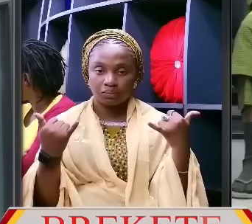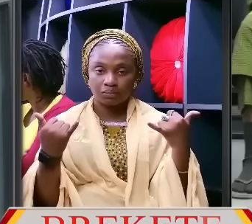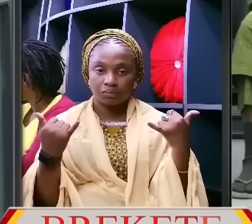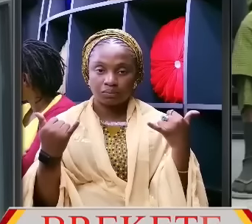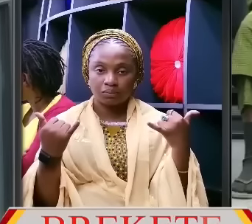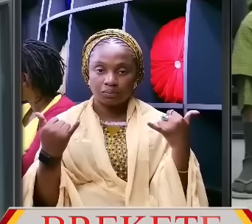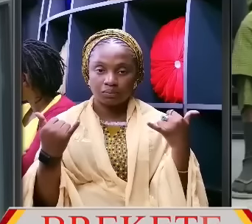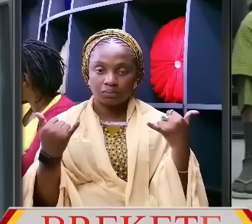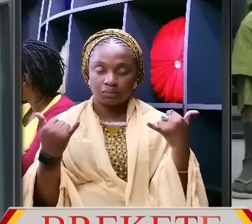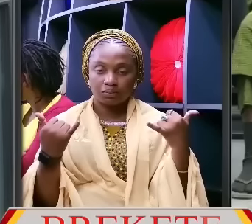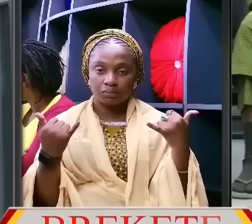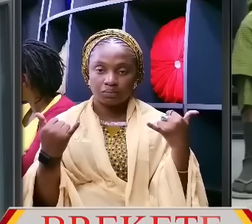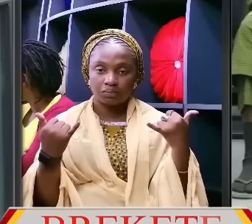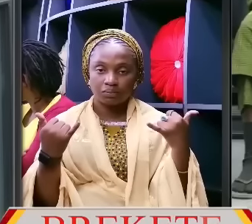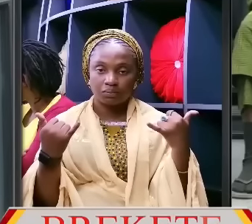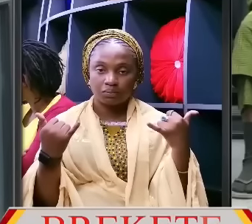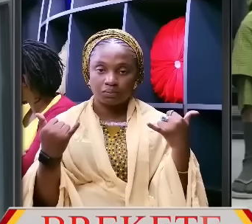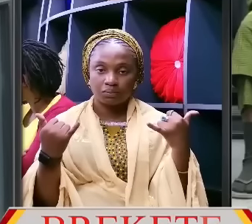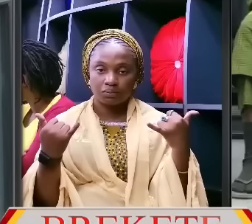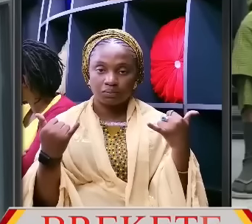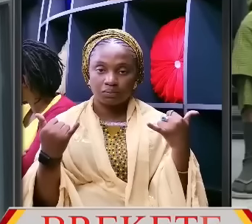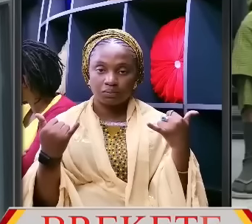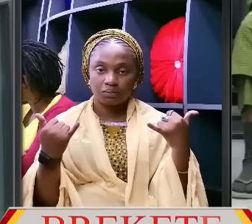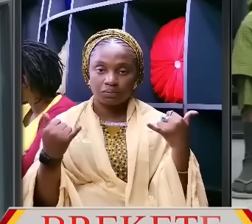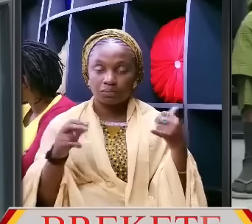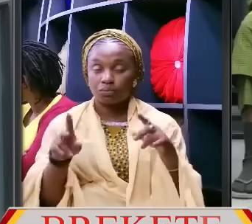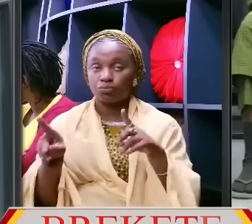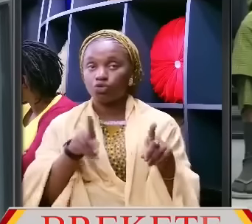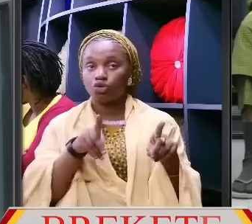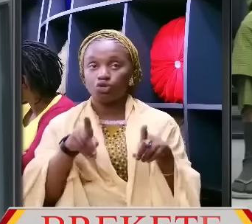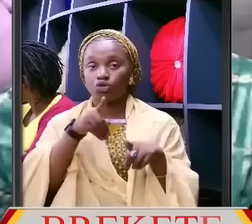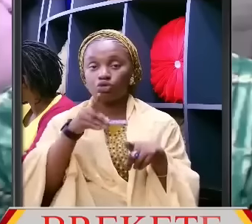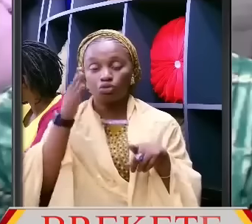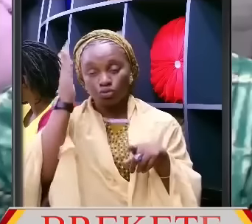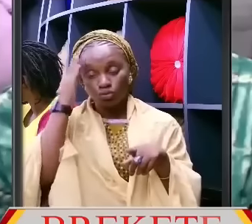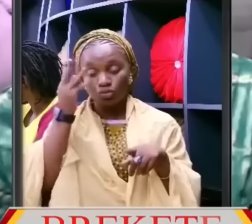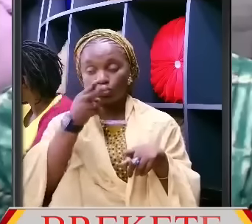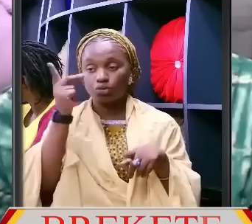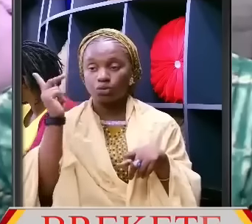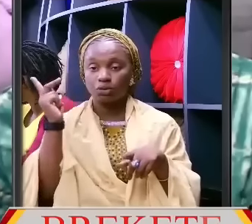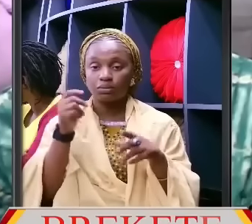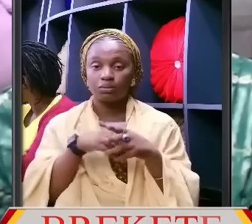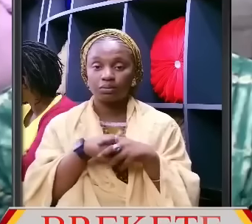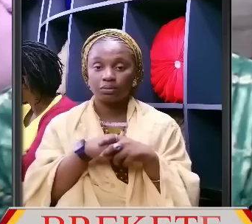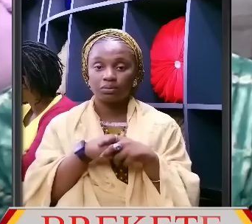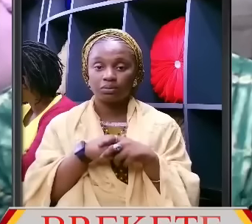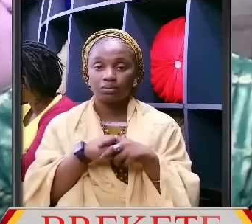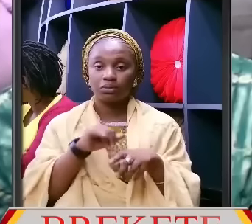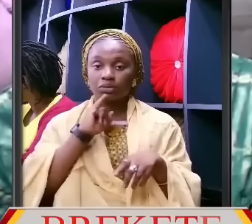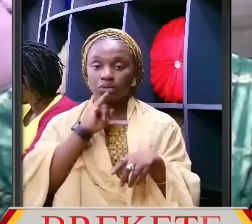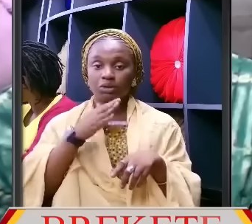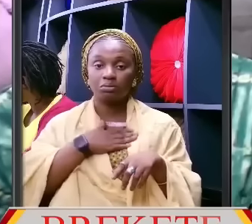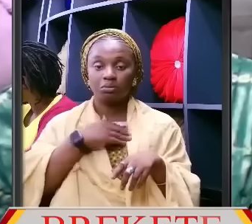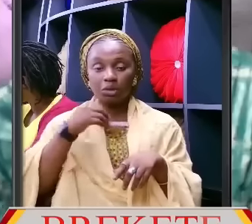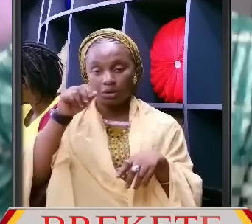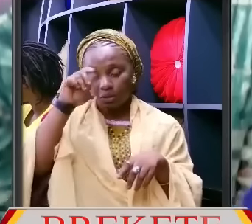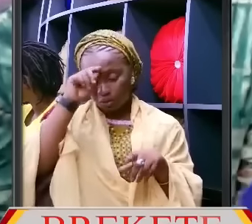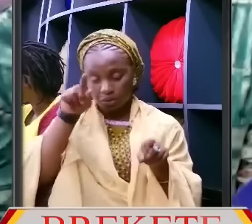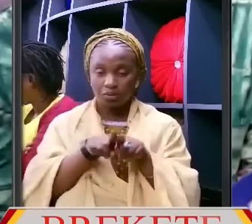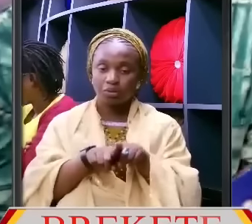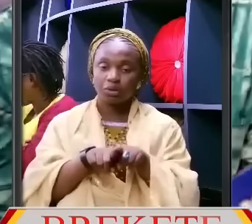Daddy Alasa, look back. You recognize him? Na my brother. Na your brother? Yes. You